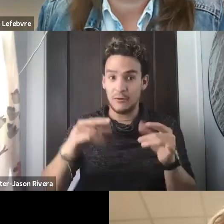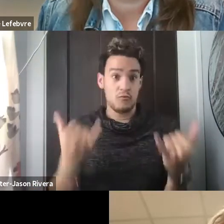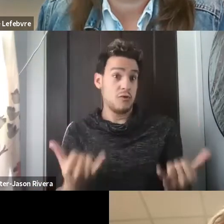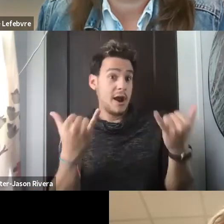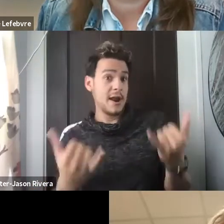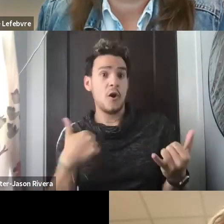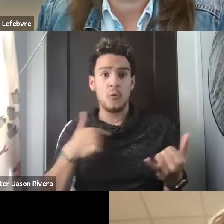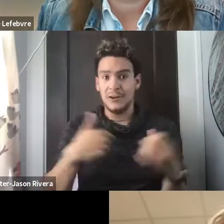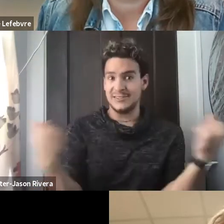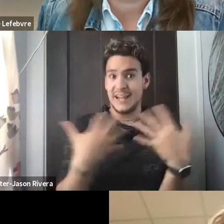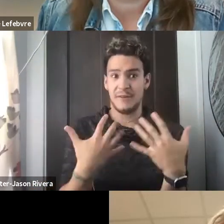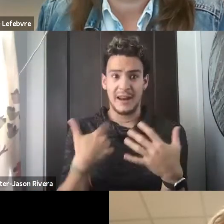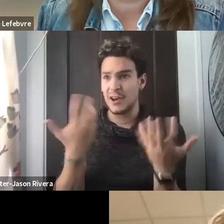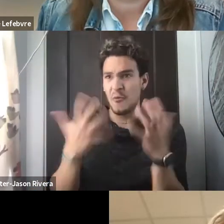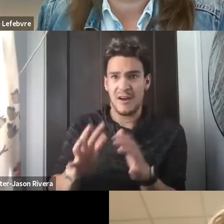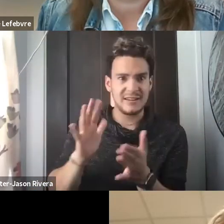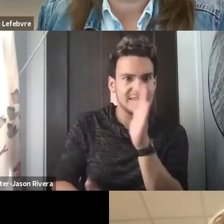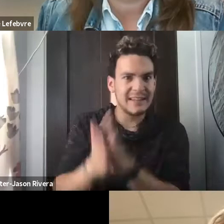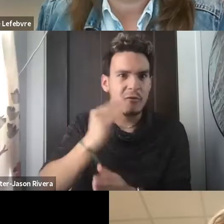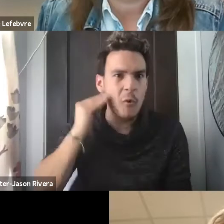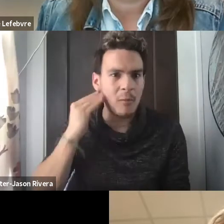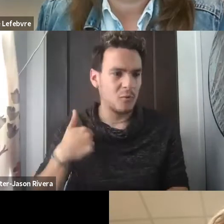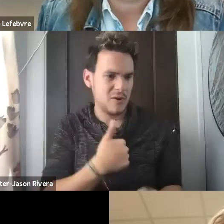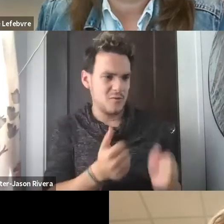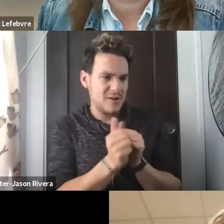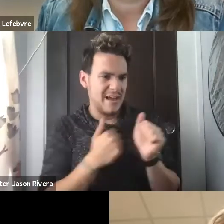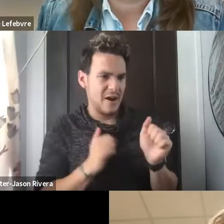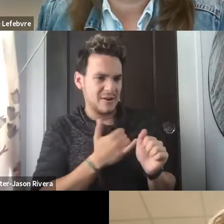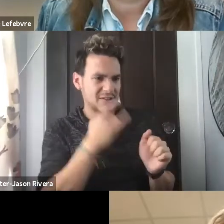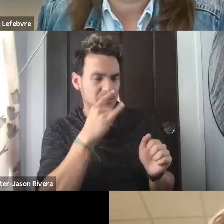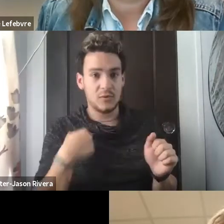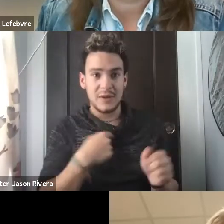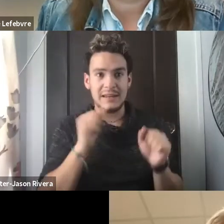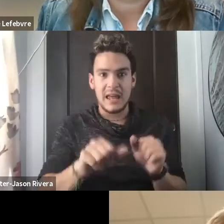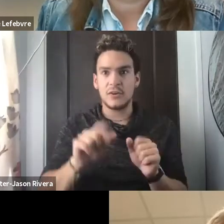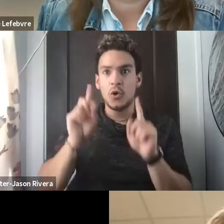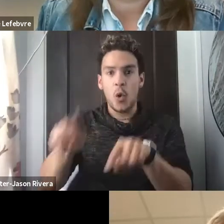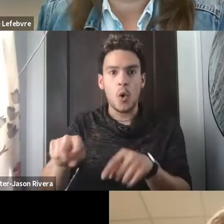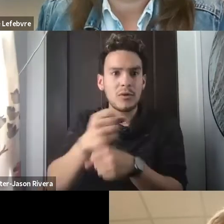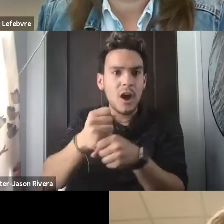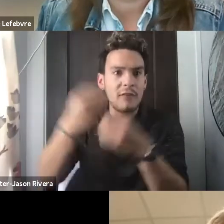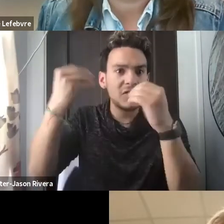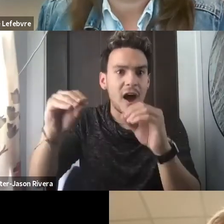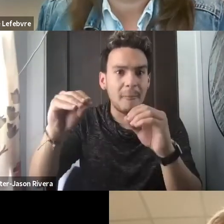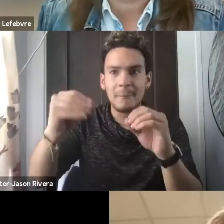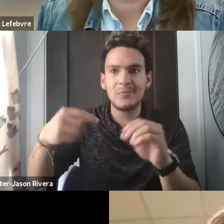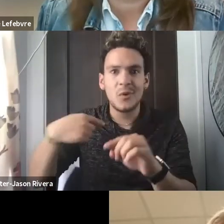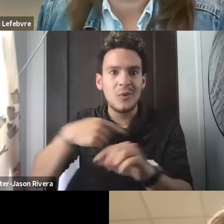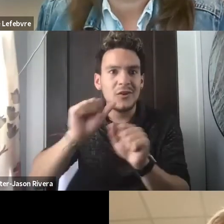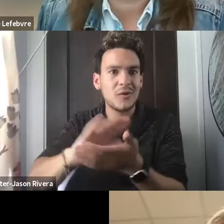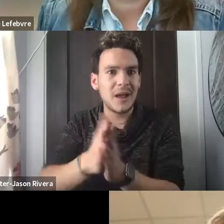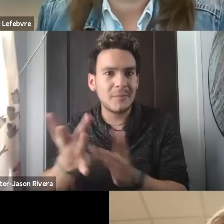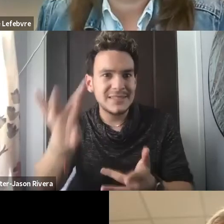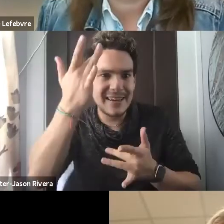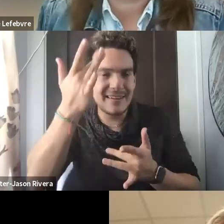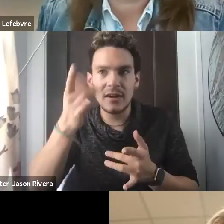we're terrified to leave our homes, our children are with us, we could become infected if we go to a coffee shop. The coffee shop won't even let us stay there. And